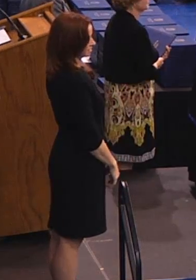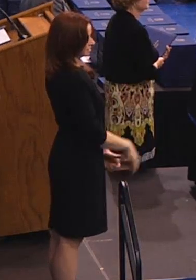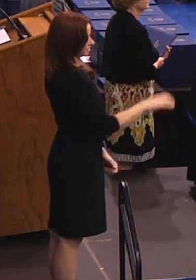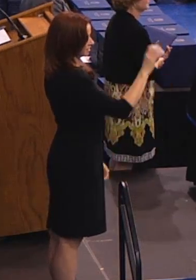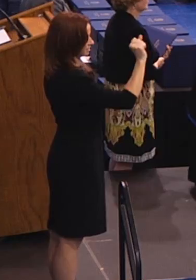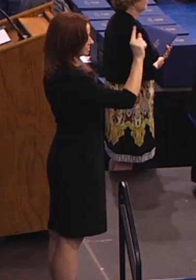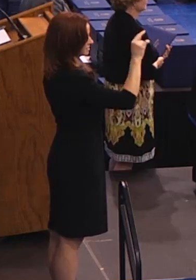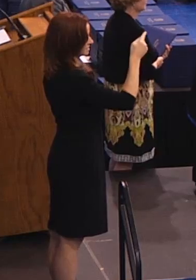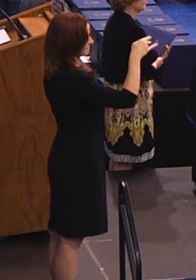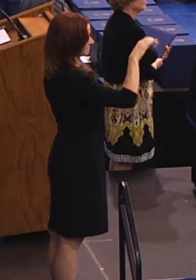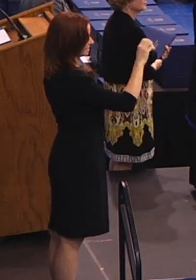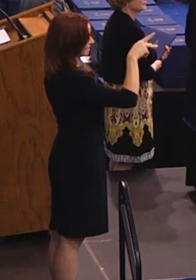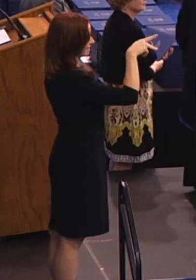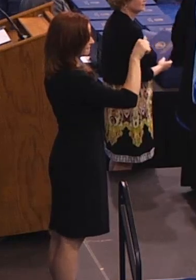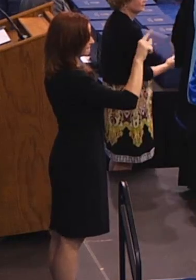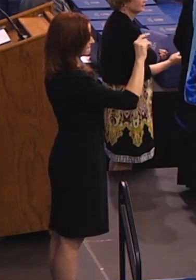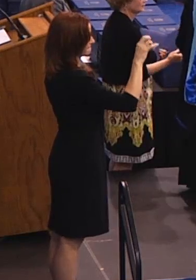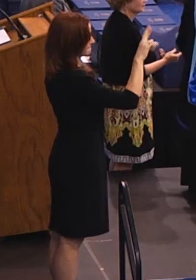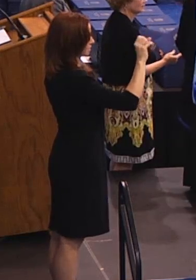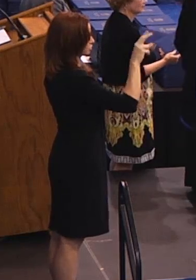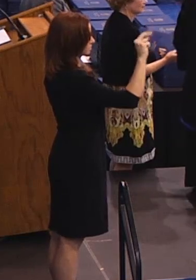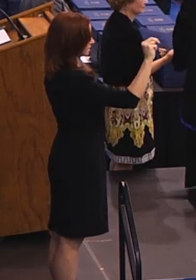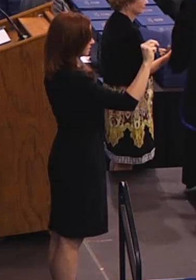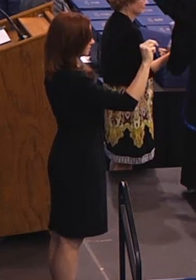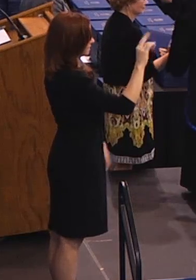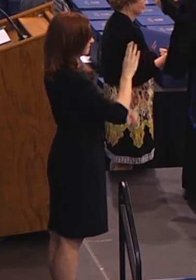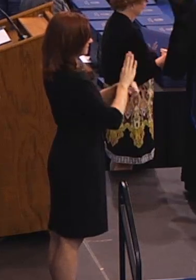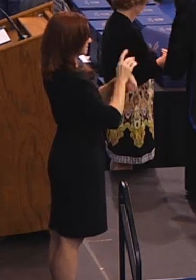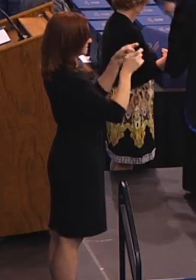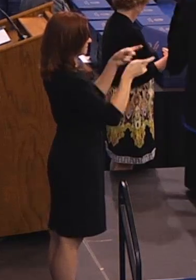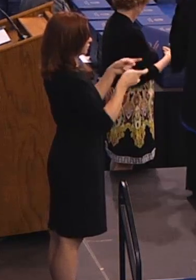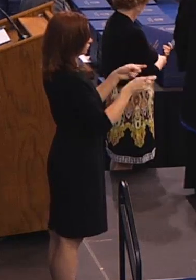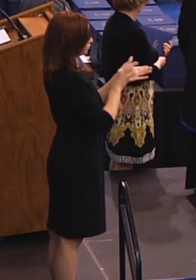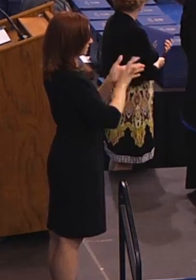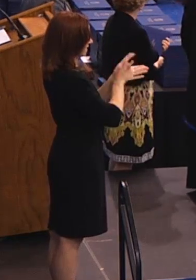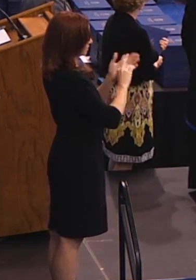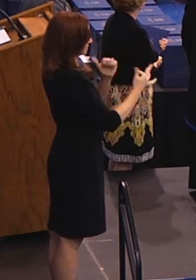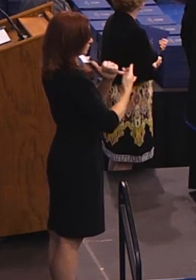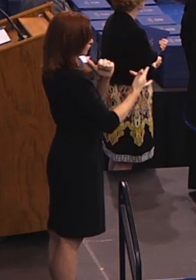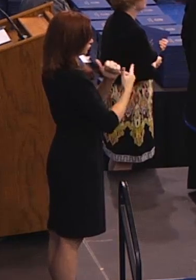Stephanie Nicole Patterson, Business Administration, Accounting Technology, cum laude.